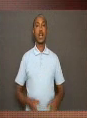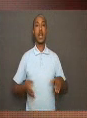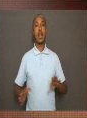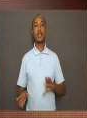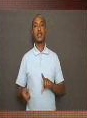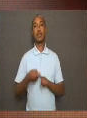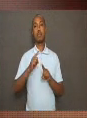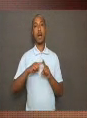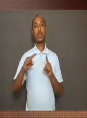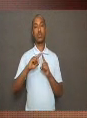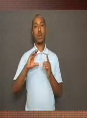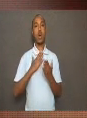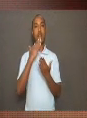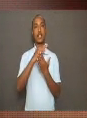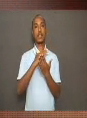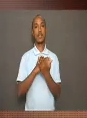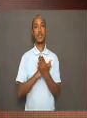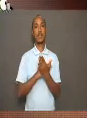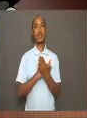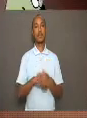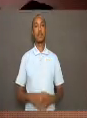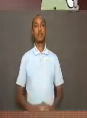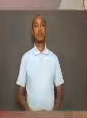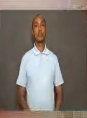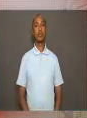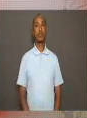Let's get back to our lesson.